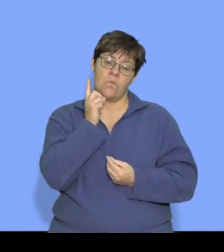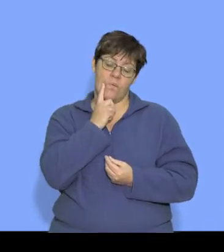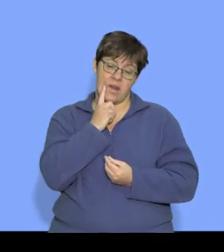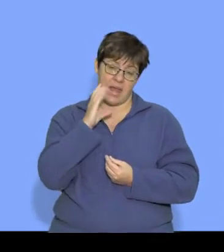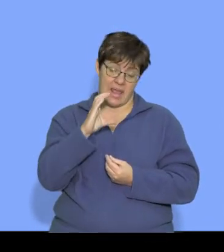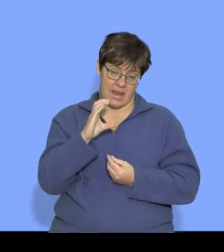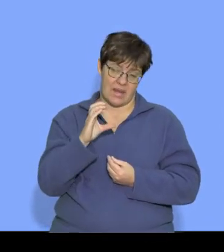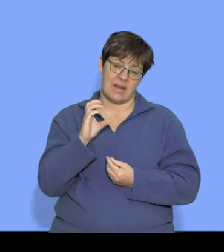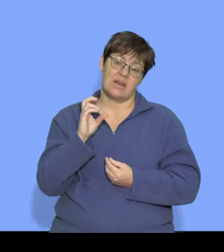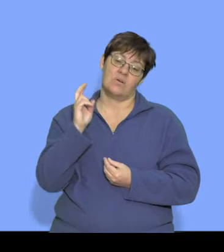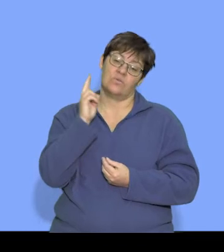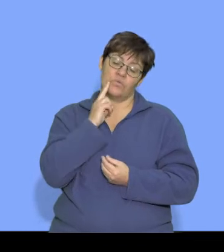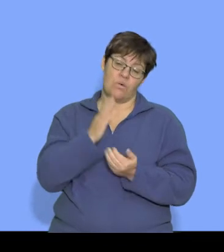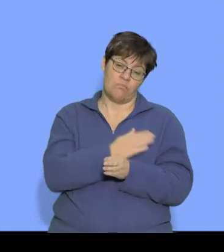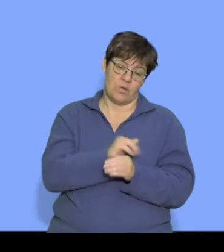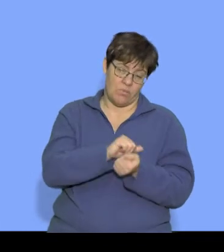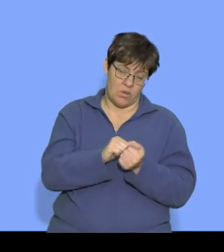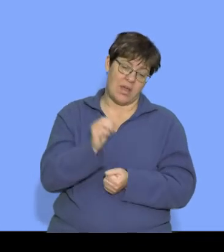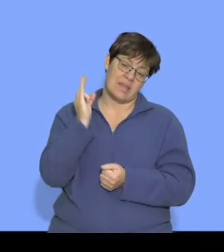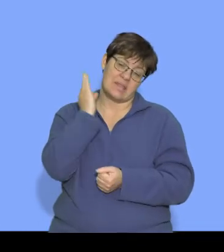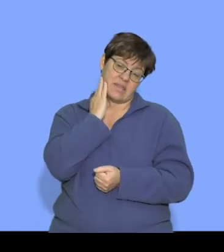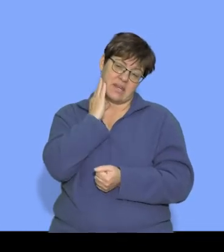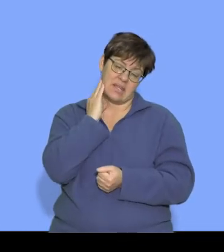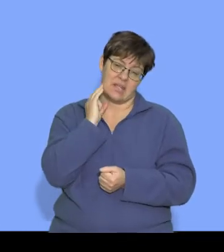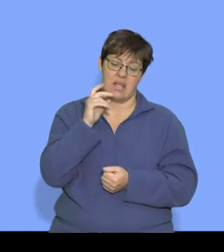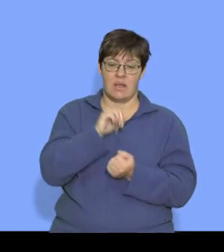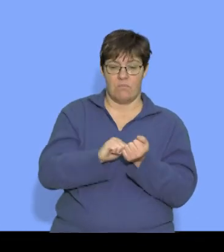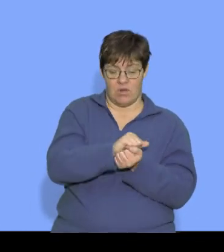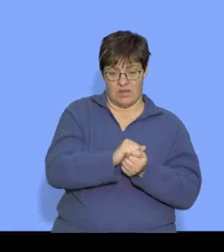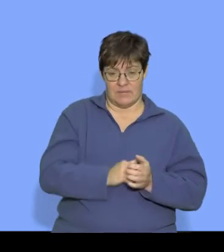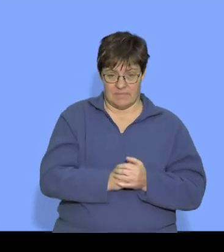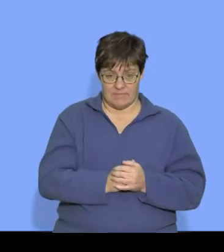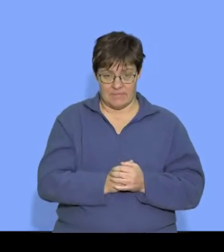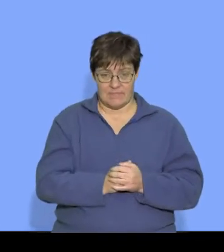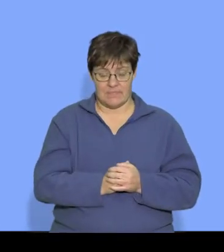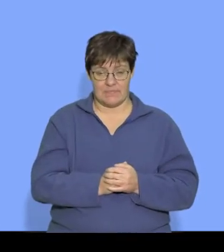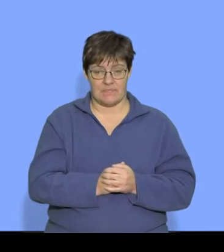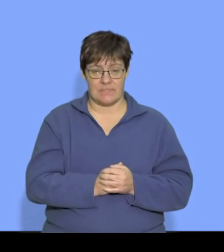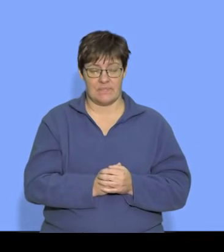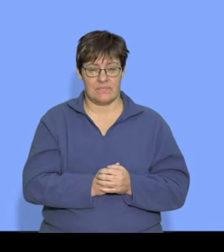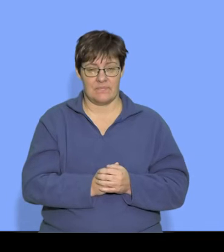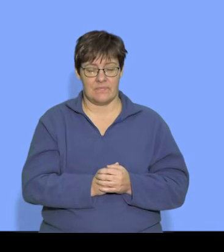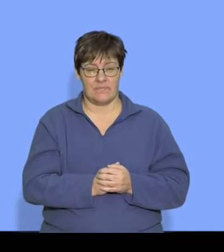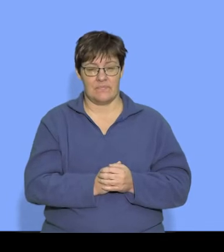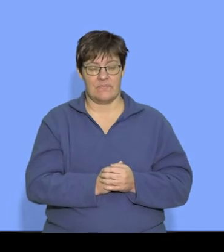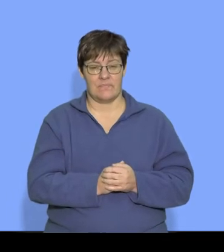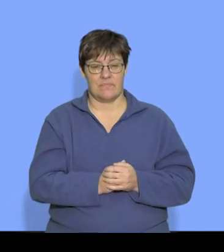1 canine, 2 premolars and 3 molars on the one lower side half.